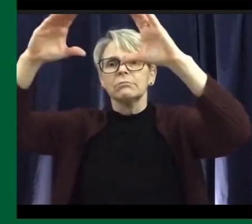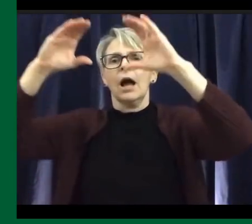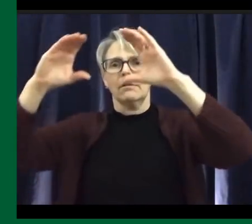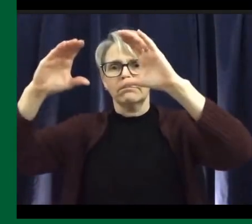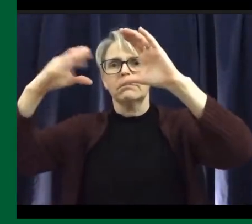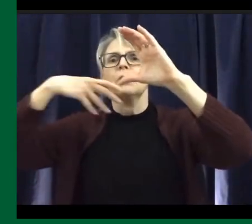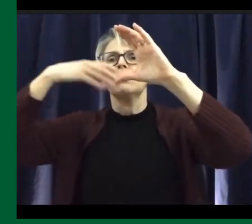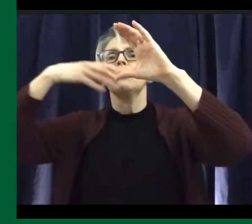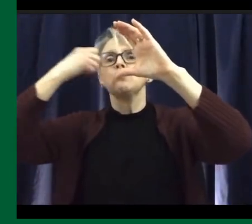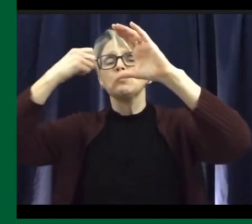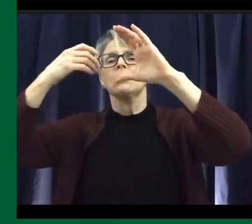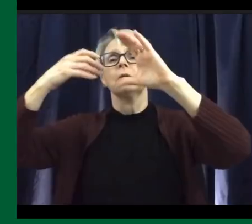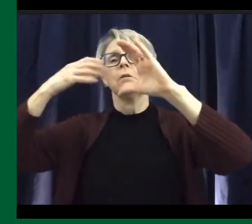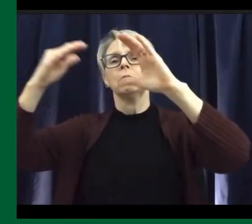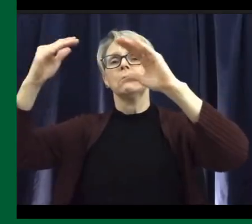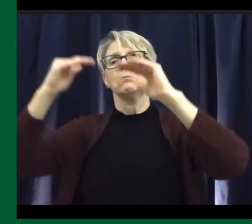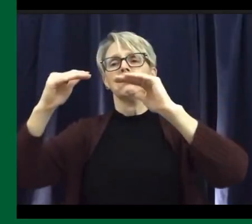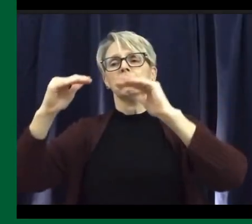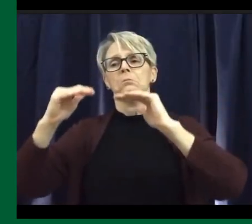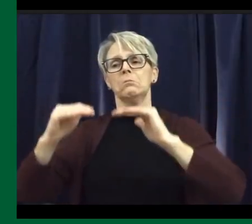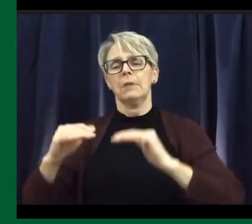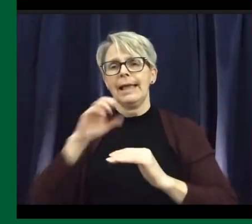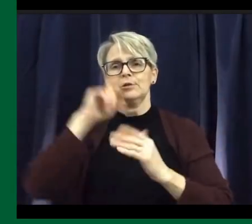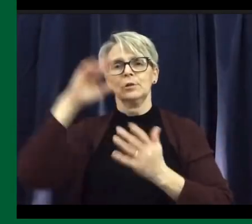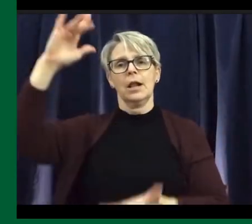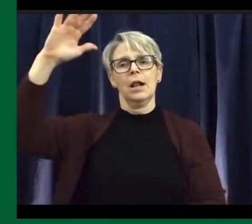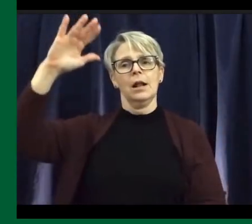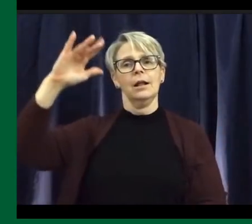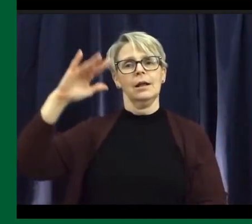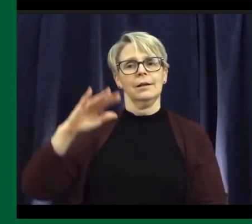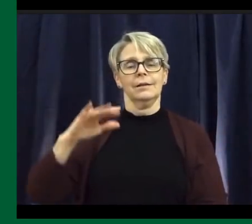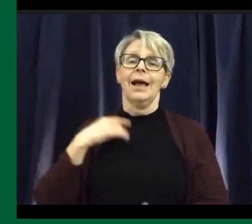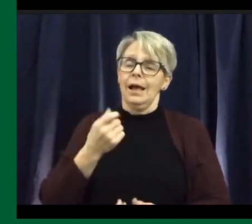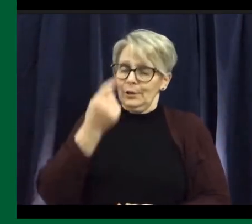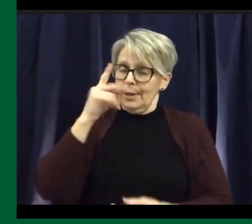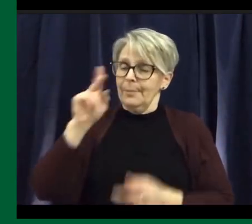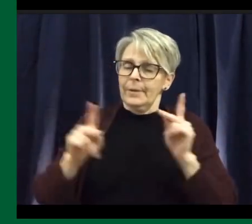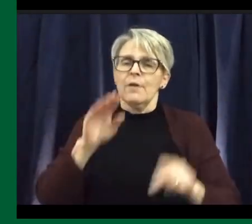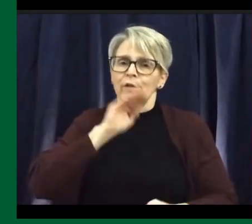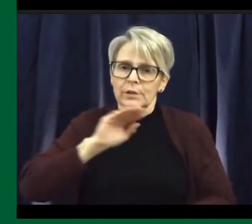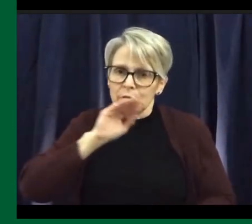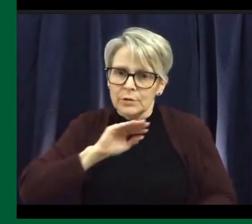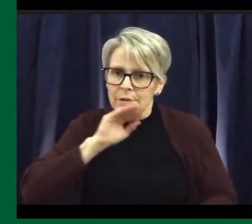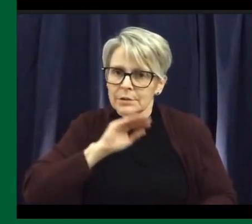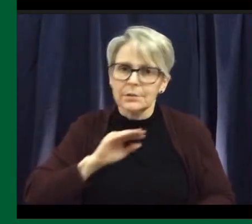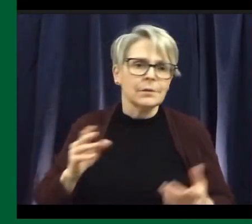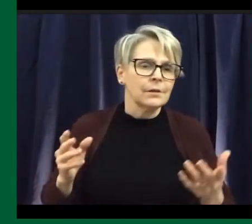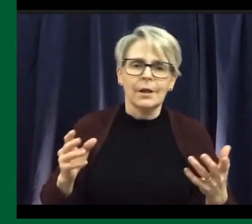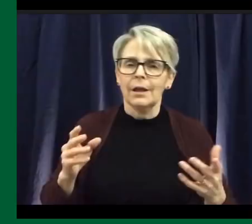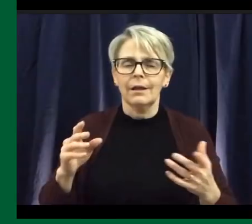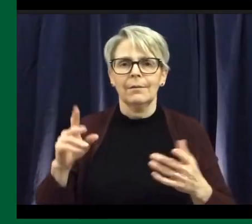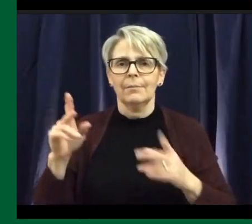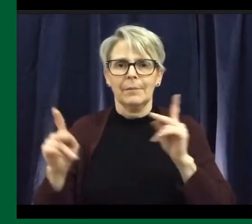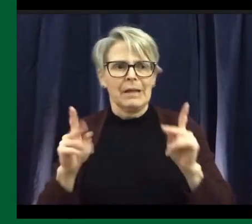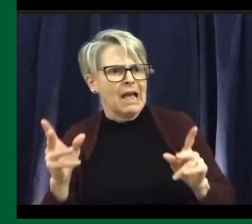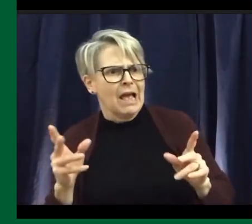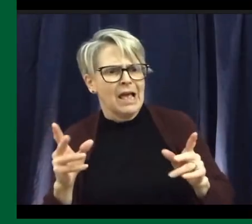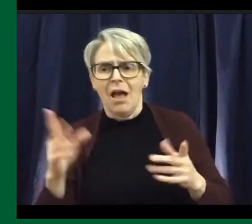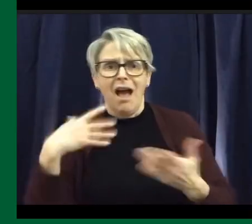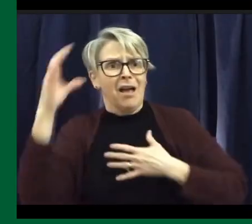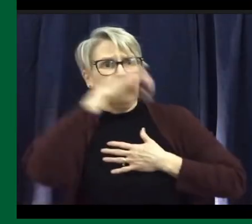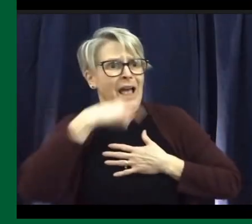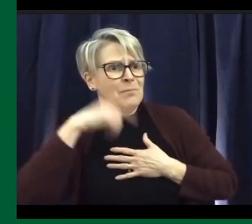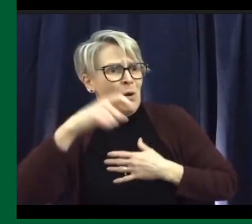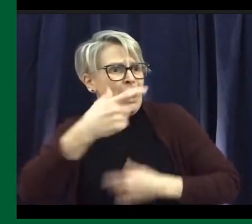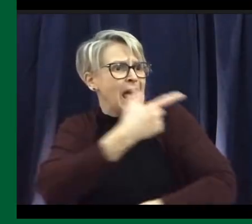of a complex process, and we appreciate the frustration. And as Scott said, people aren't missing their opportunity. The opportunity will